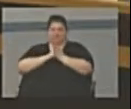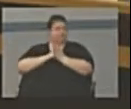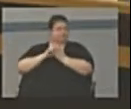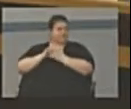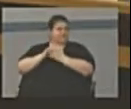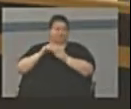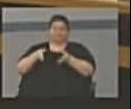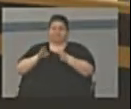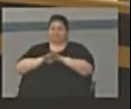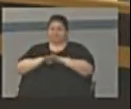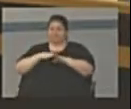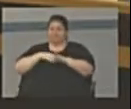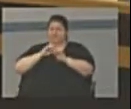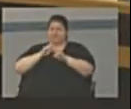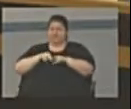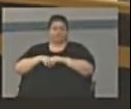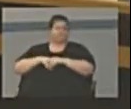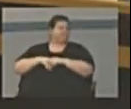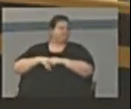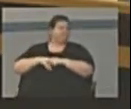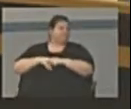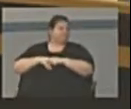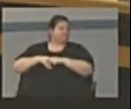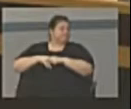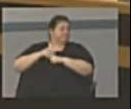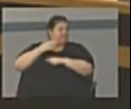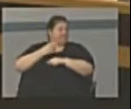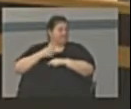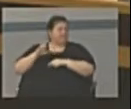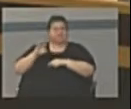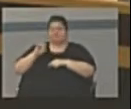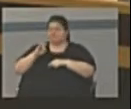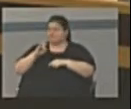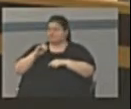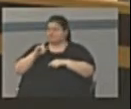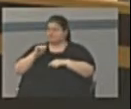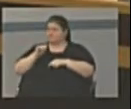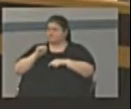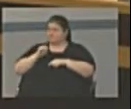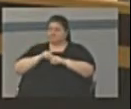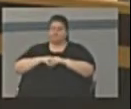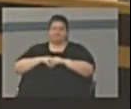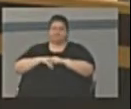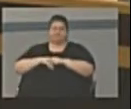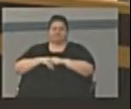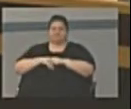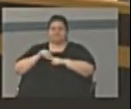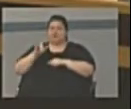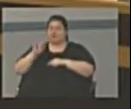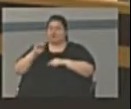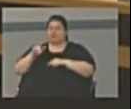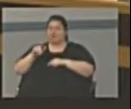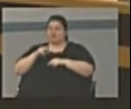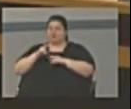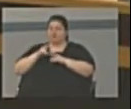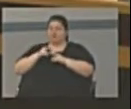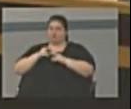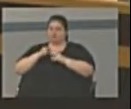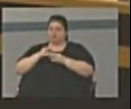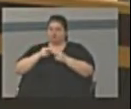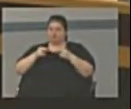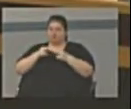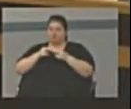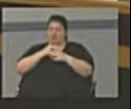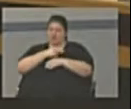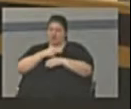report. Thank you, Ms. Curry. Ms. Nicholas? Thank you. Laurel Regional Hospital will be offering the